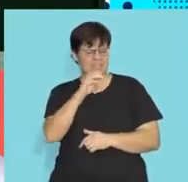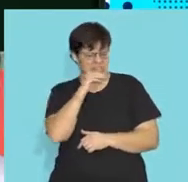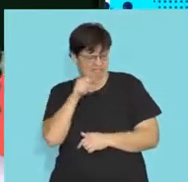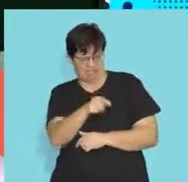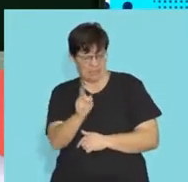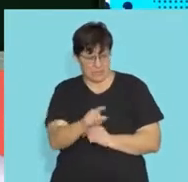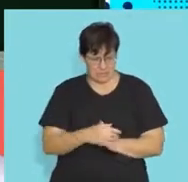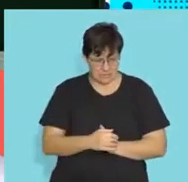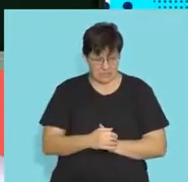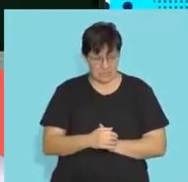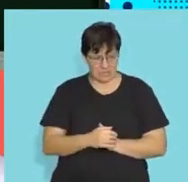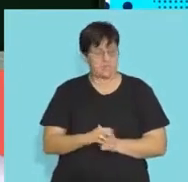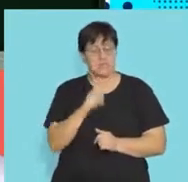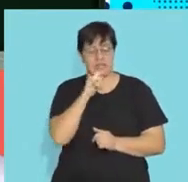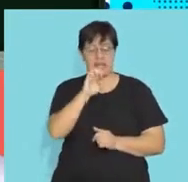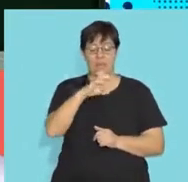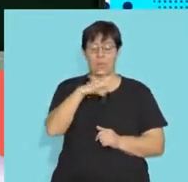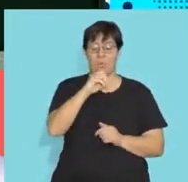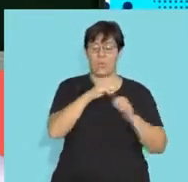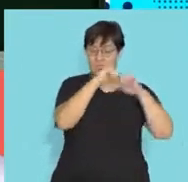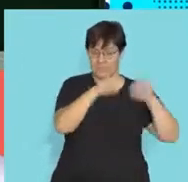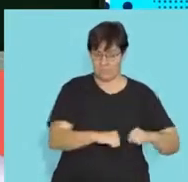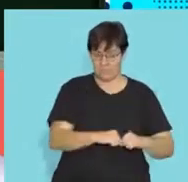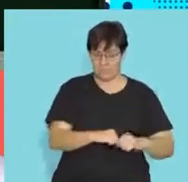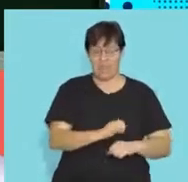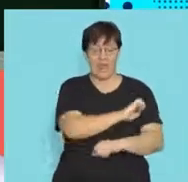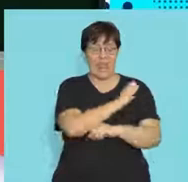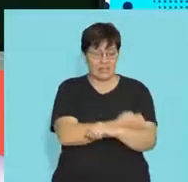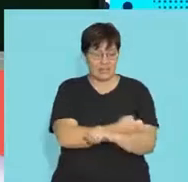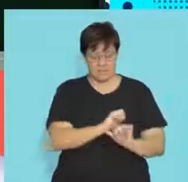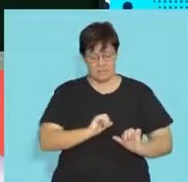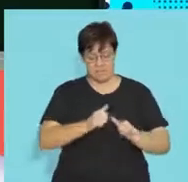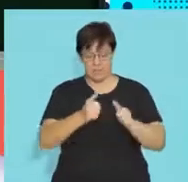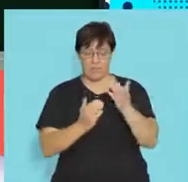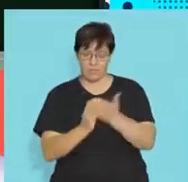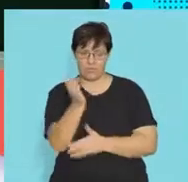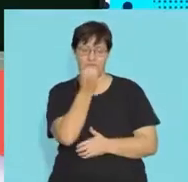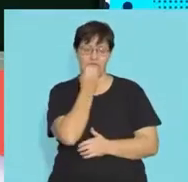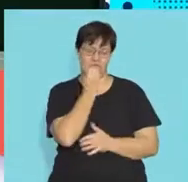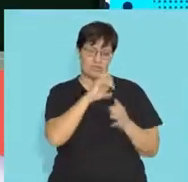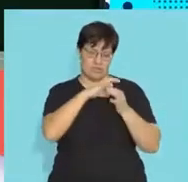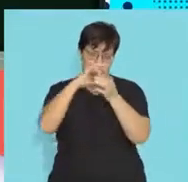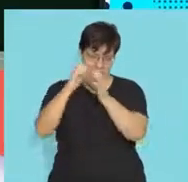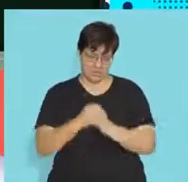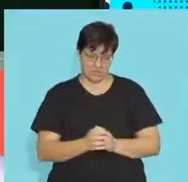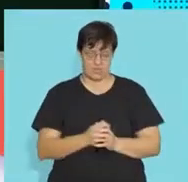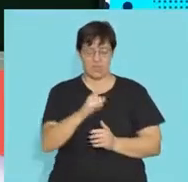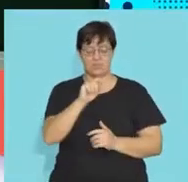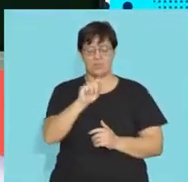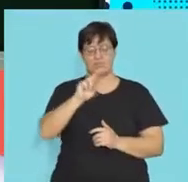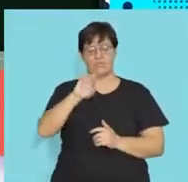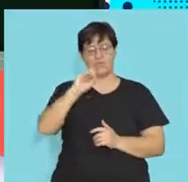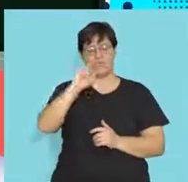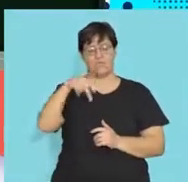important that we recognize that when we talk of ecosystems, that energy flows in food chains. We often refer to the term as